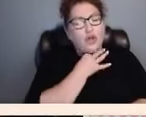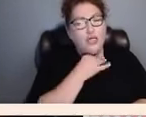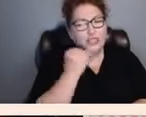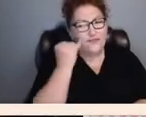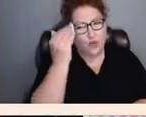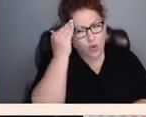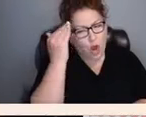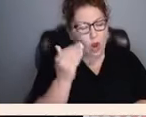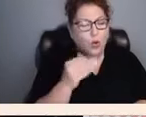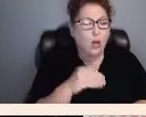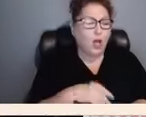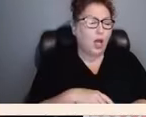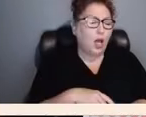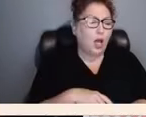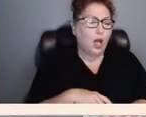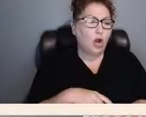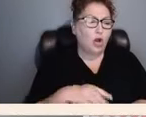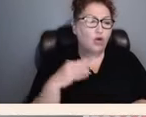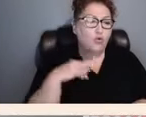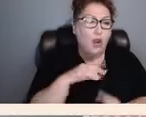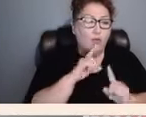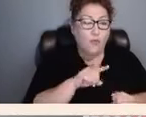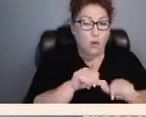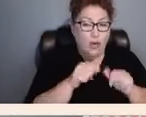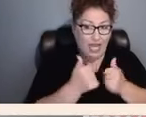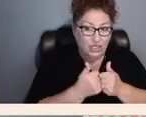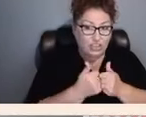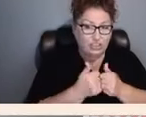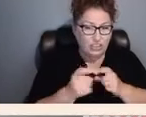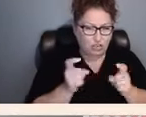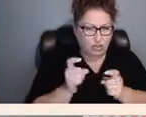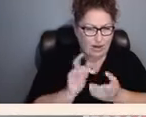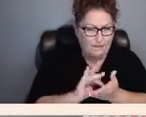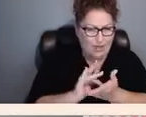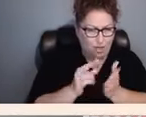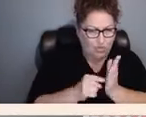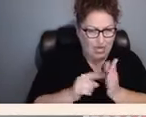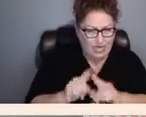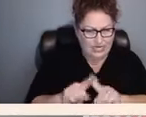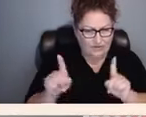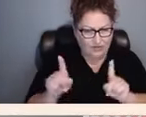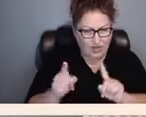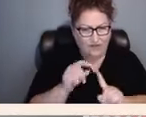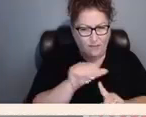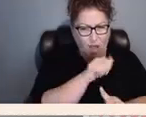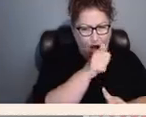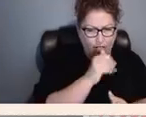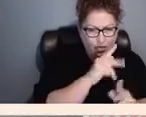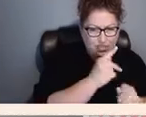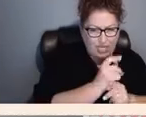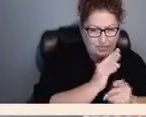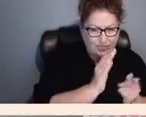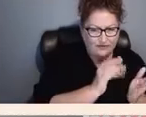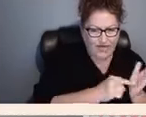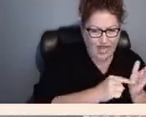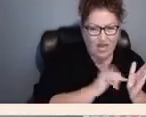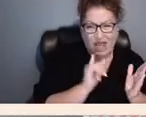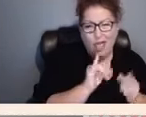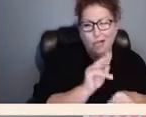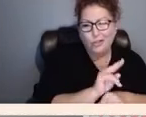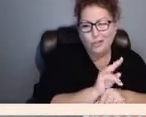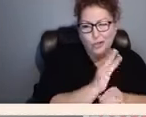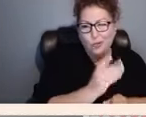not credit reporting agencies treat medical debt differently from other types of debt, like consumer debt or student loan debt,